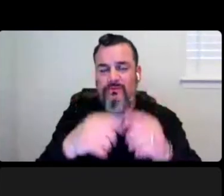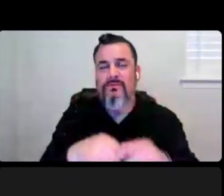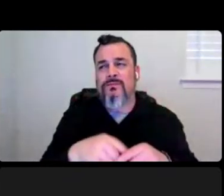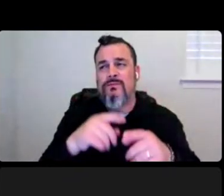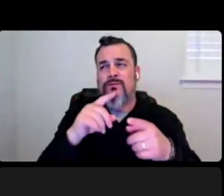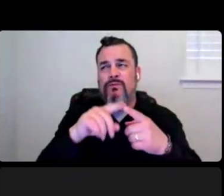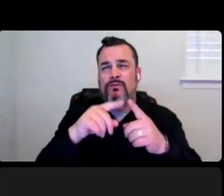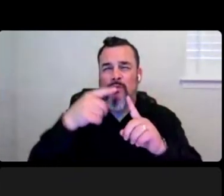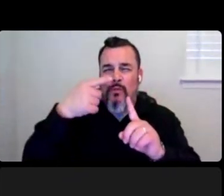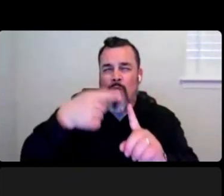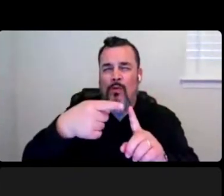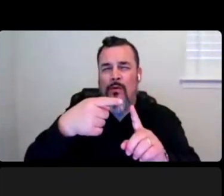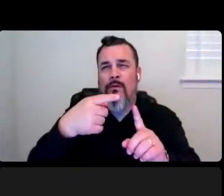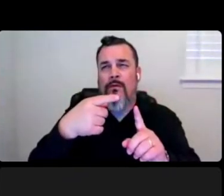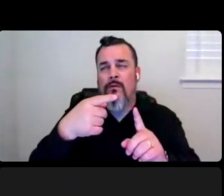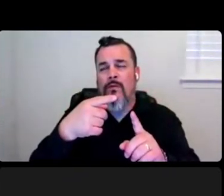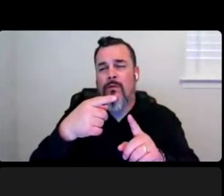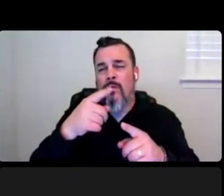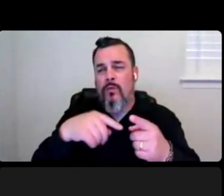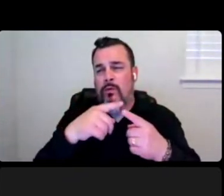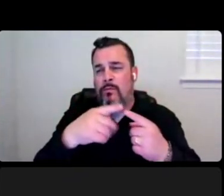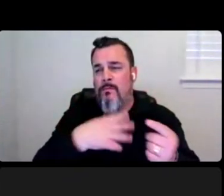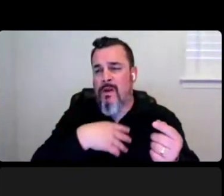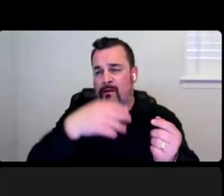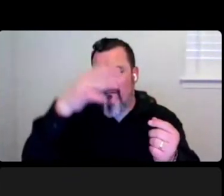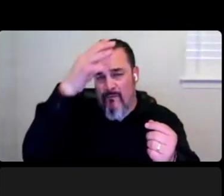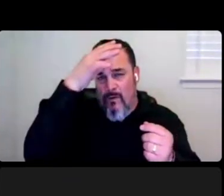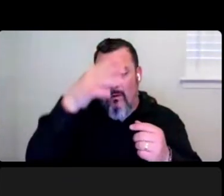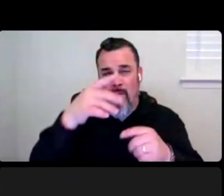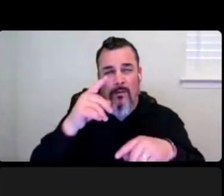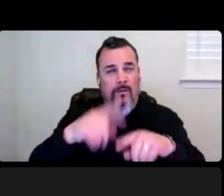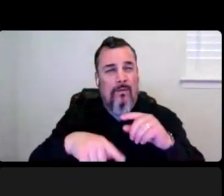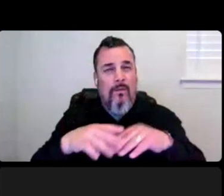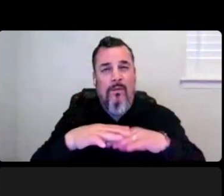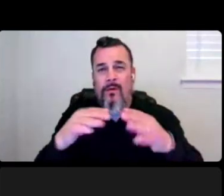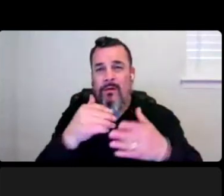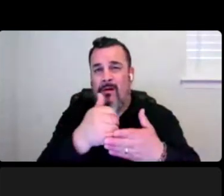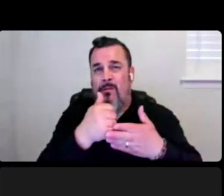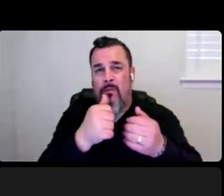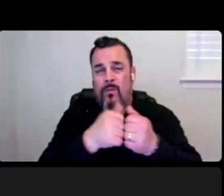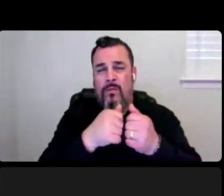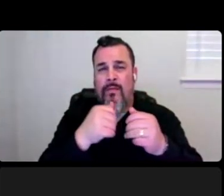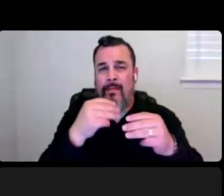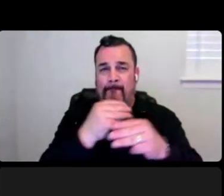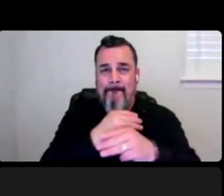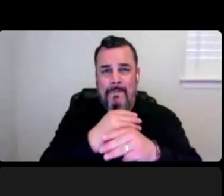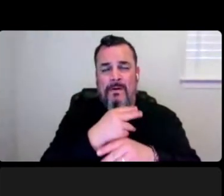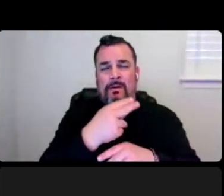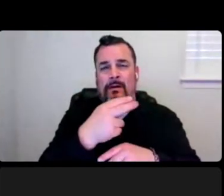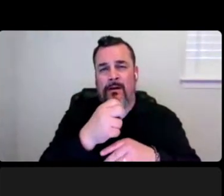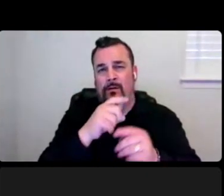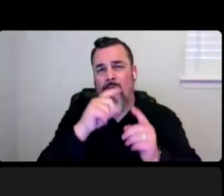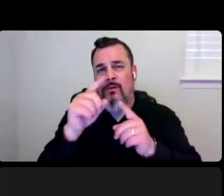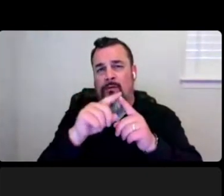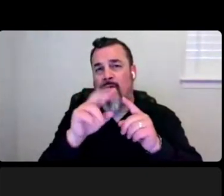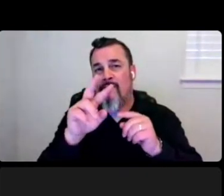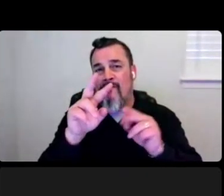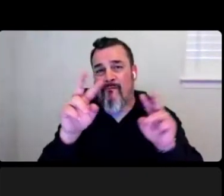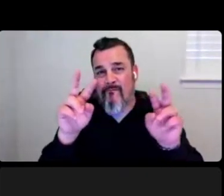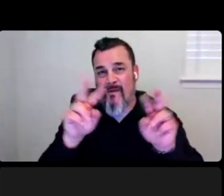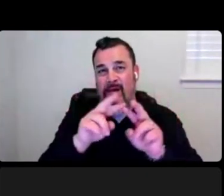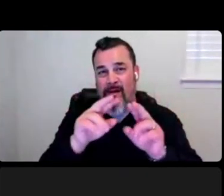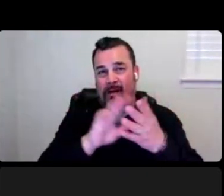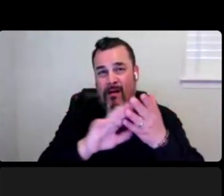the point that when my father could no longer help us with math, he went to Valley College and took